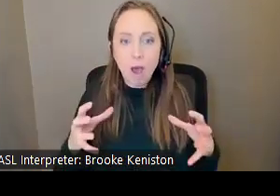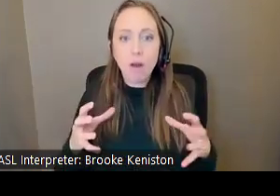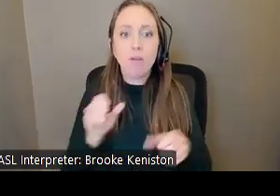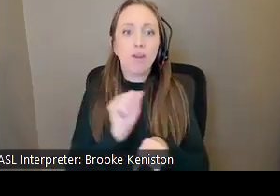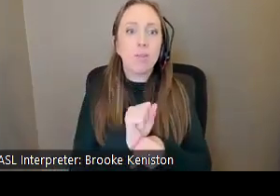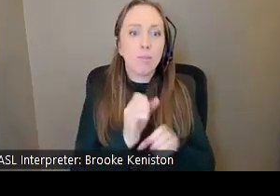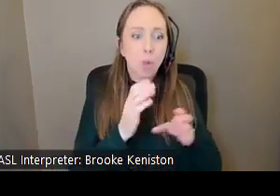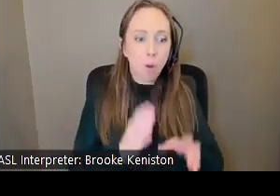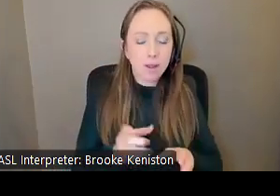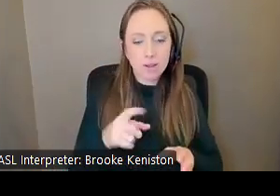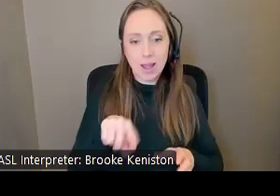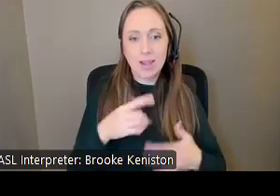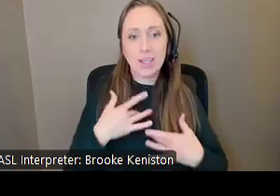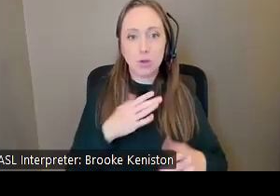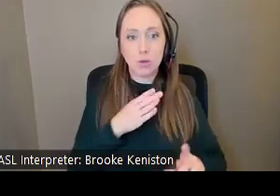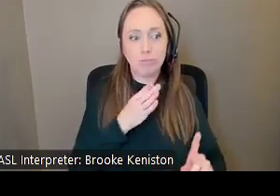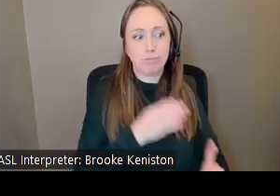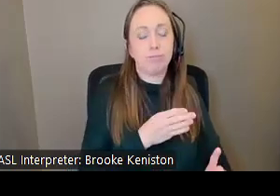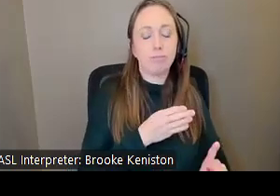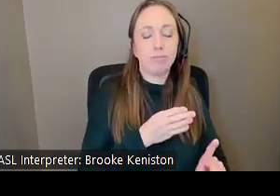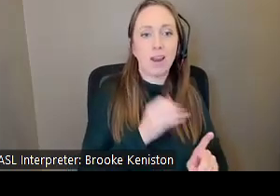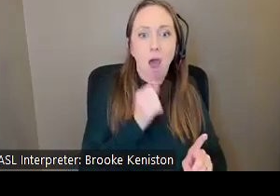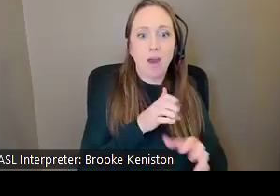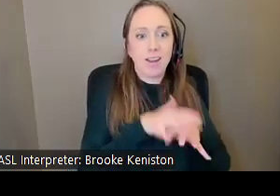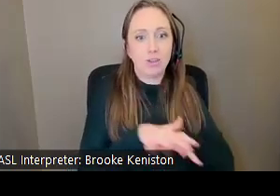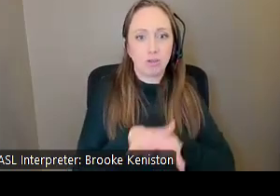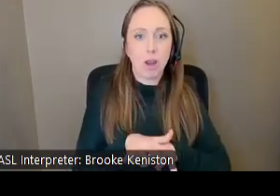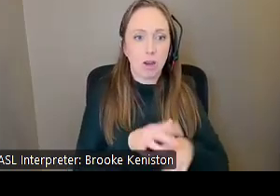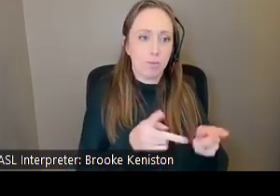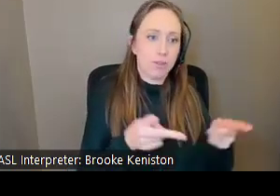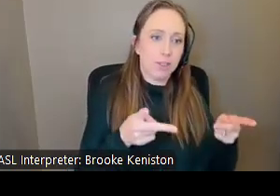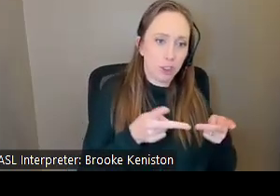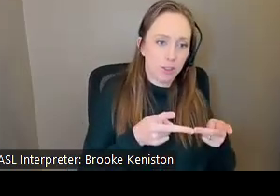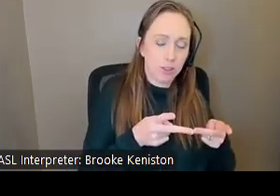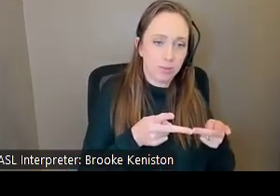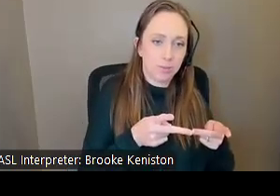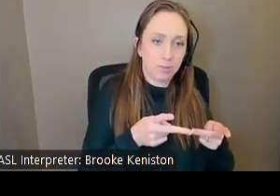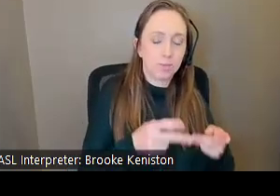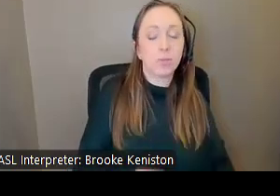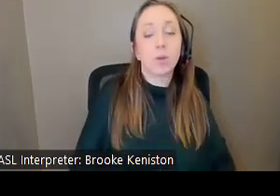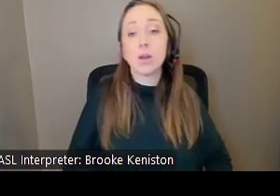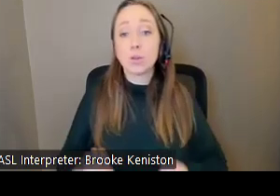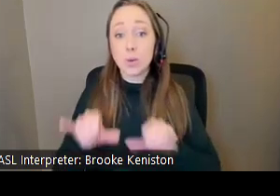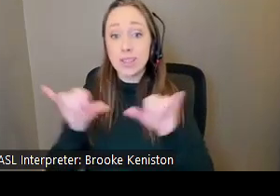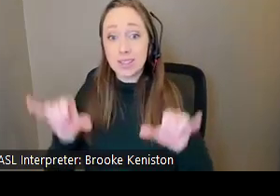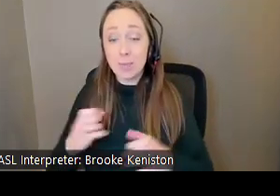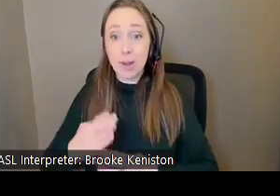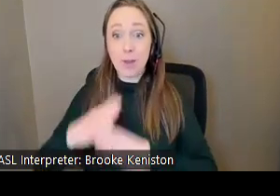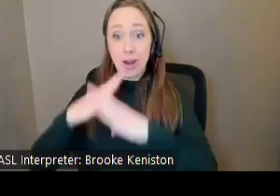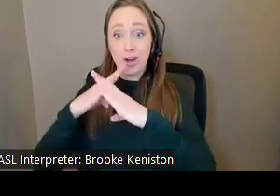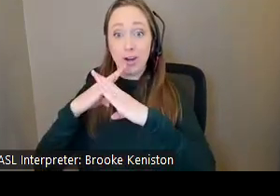made. Systemic barriers, so greater advocacy for reimbursement. I was really glad to find out this morning that trainees